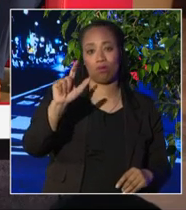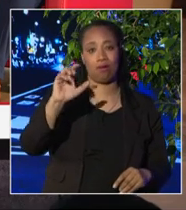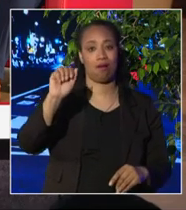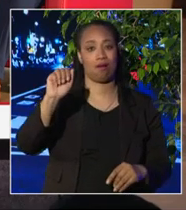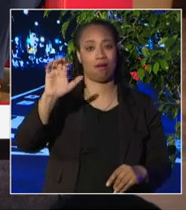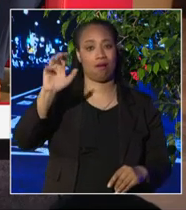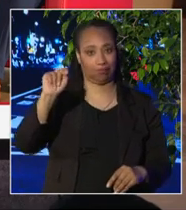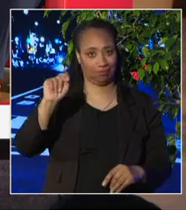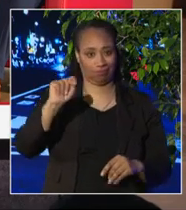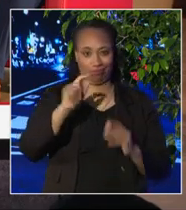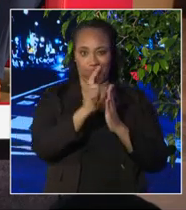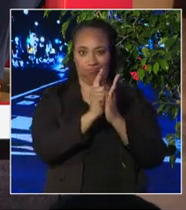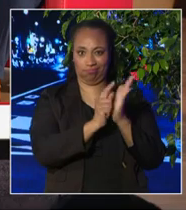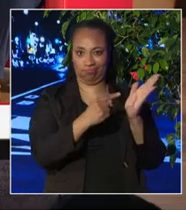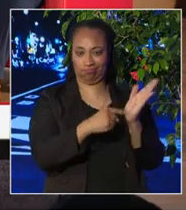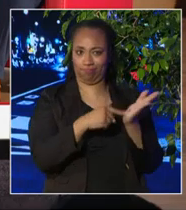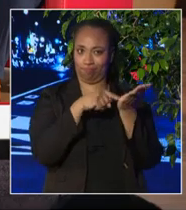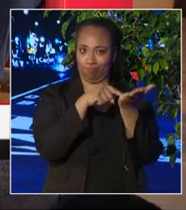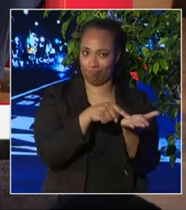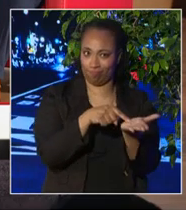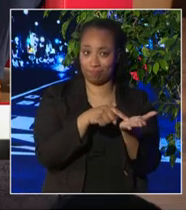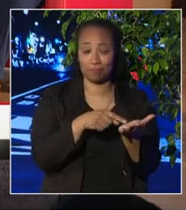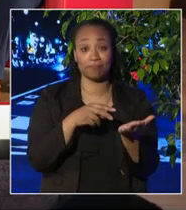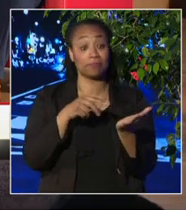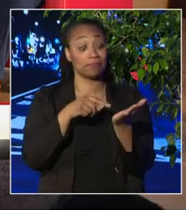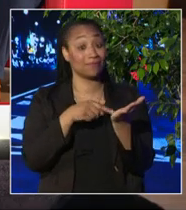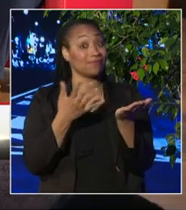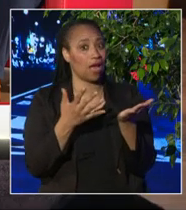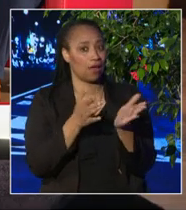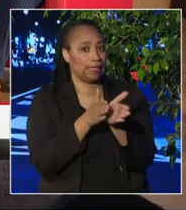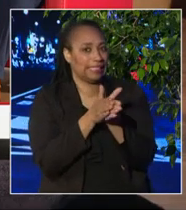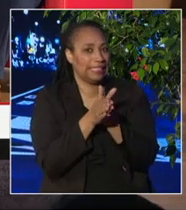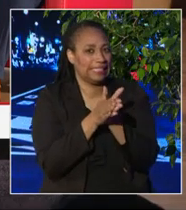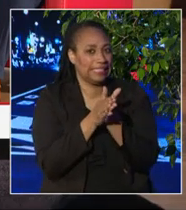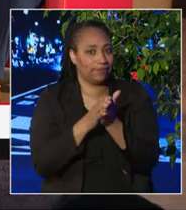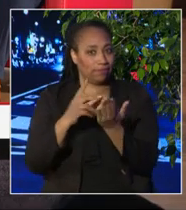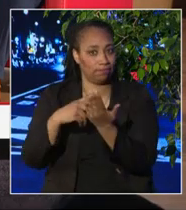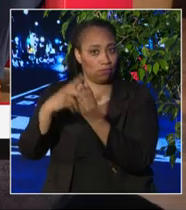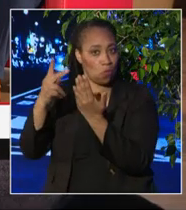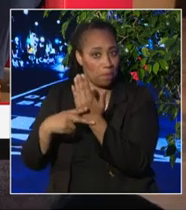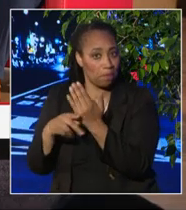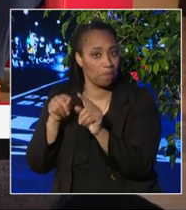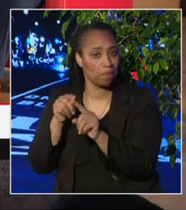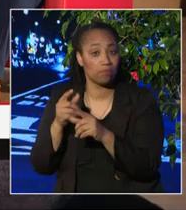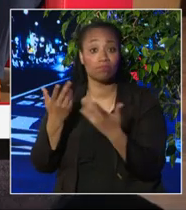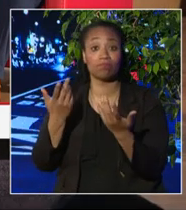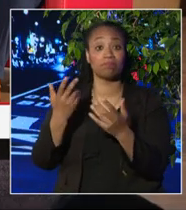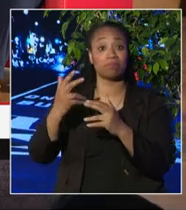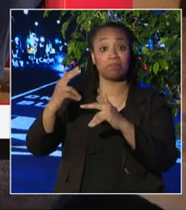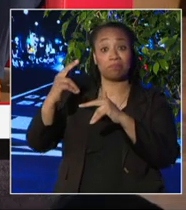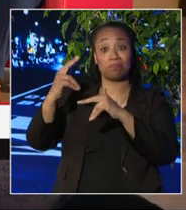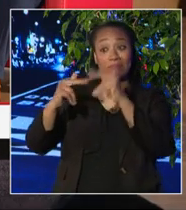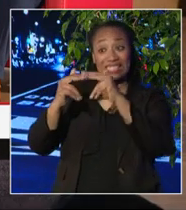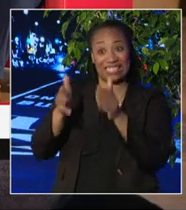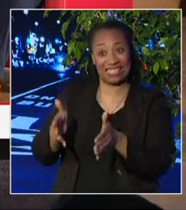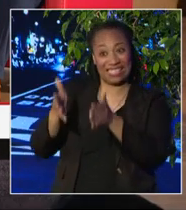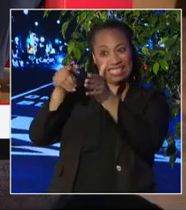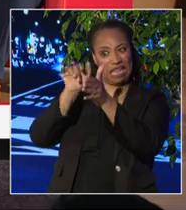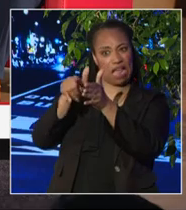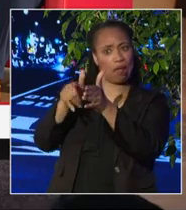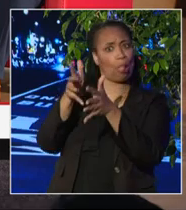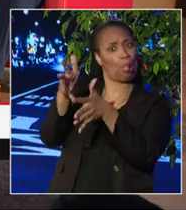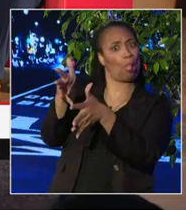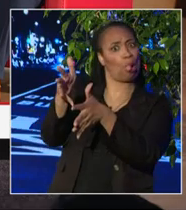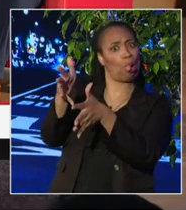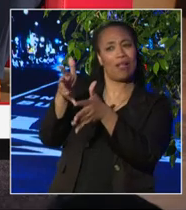incentivizes conversions from underutilized office to housing. We introduced the office to anything,